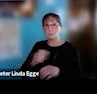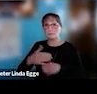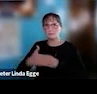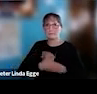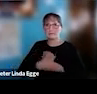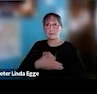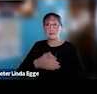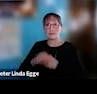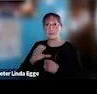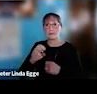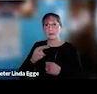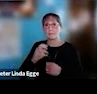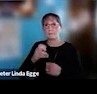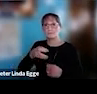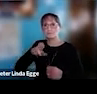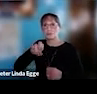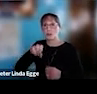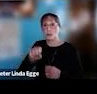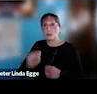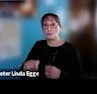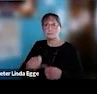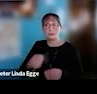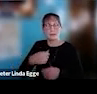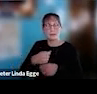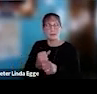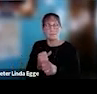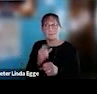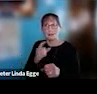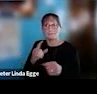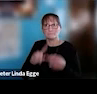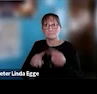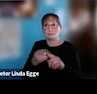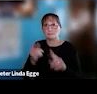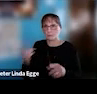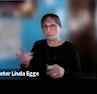commissioners. Make friends in places that you didn't even think you needed to have friends. Thank you for